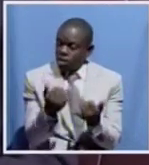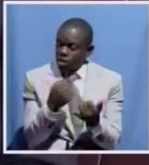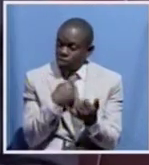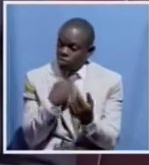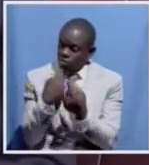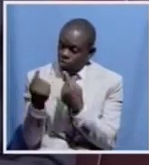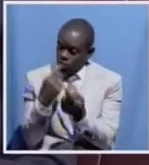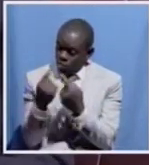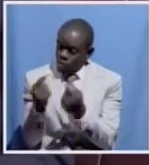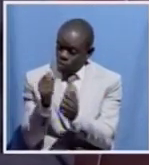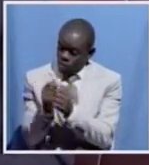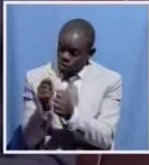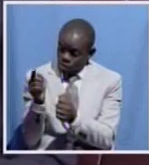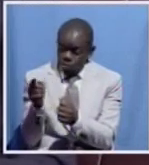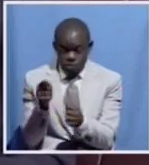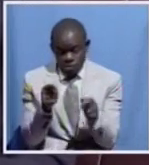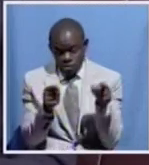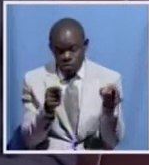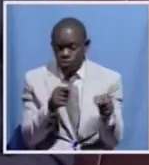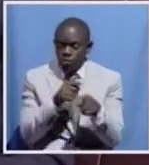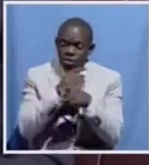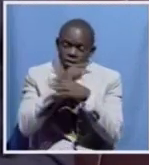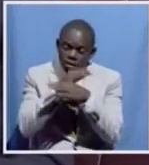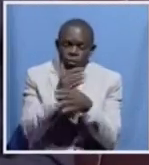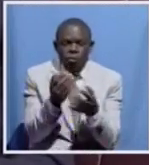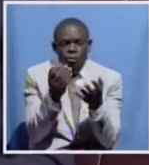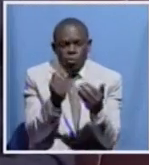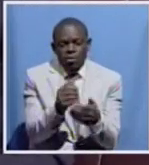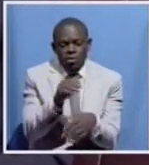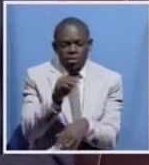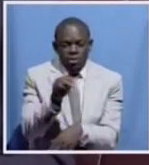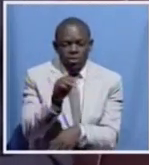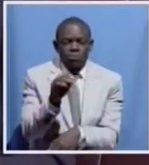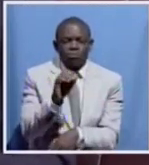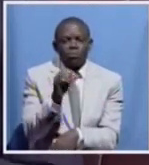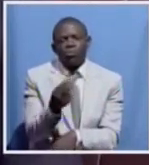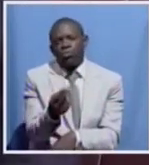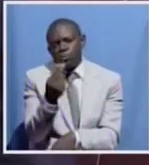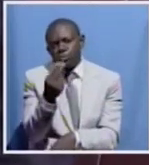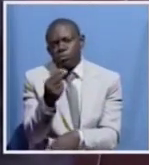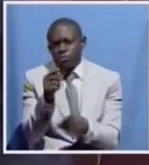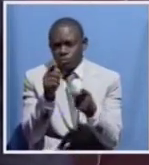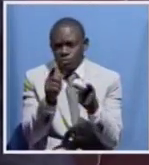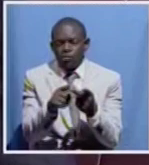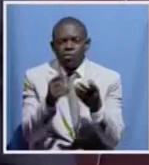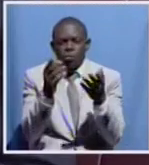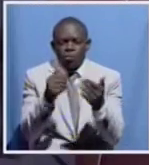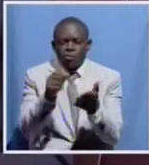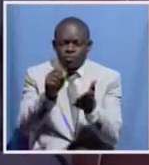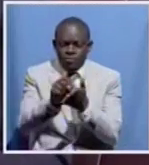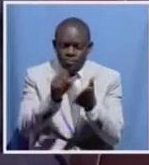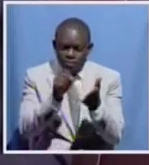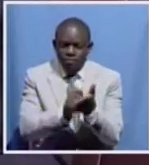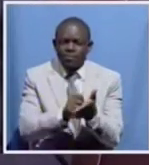want MOUs, and they want statements of commitment to be done before Christmas, so that